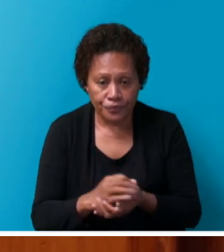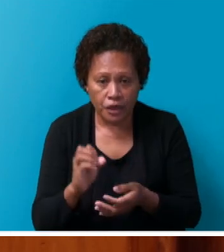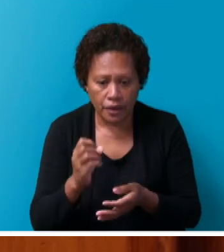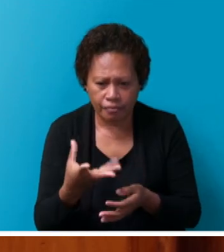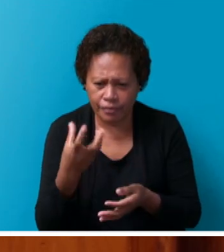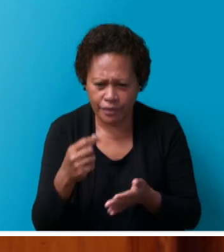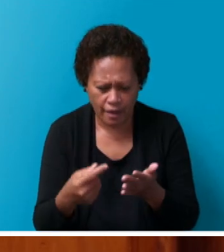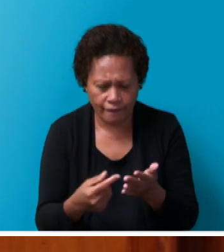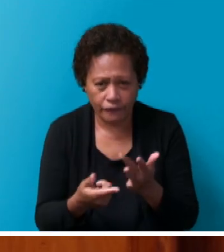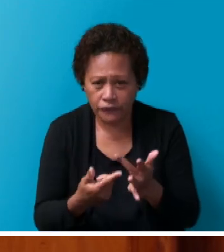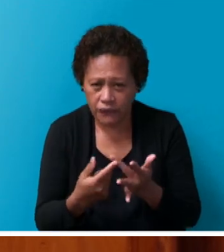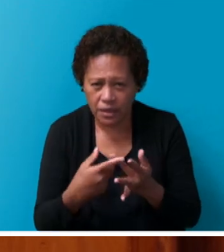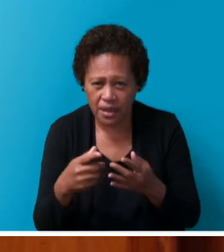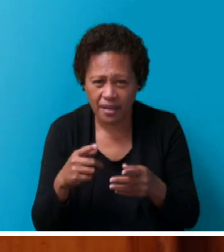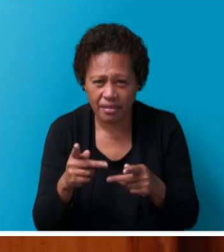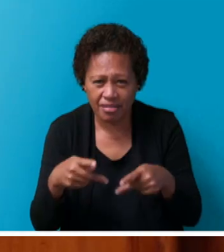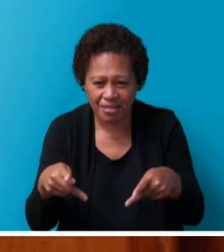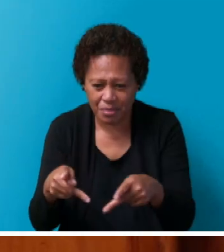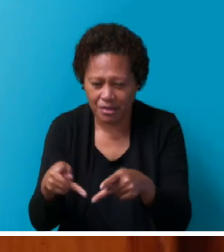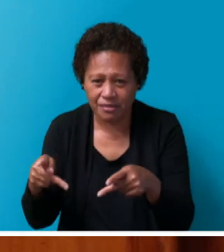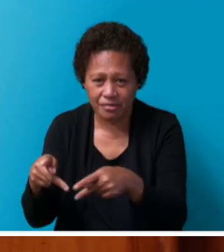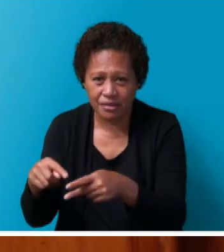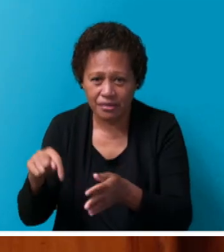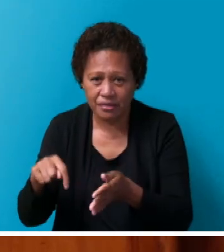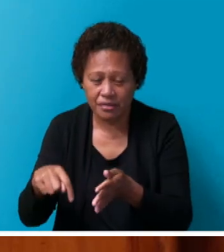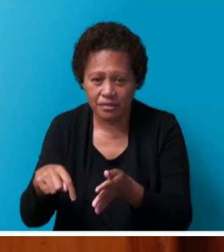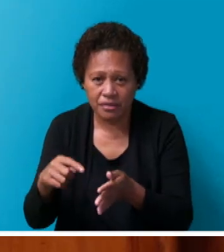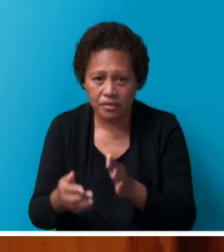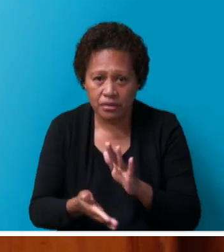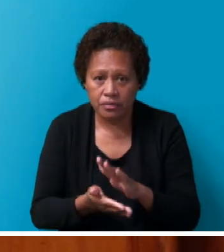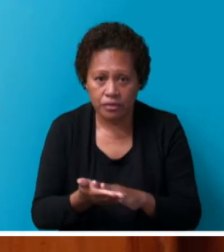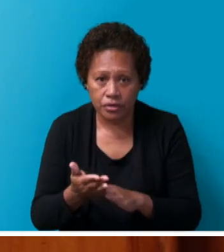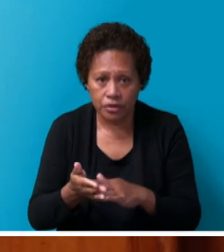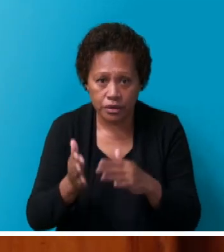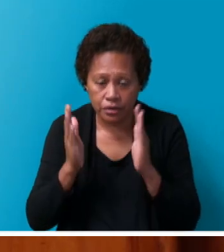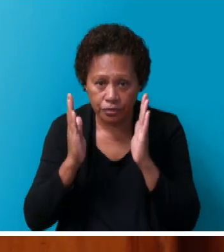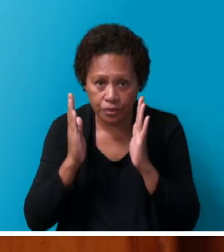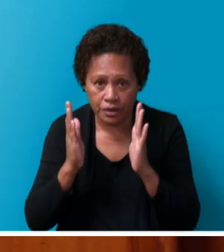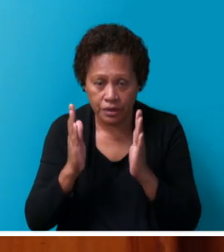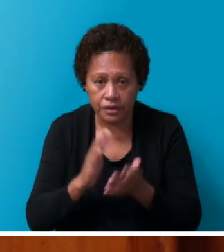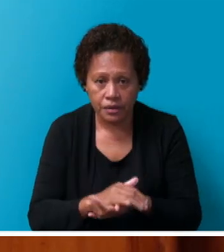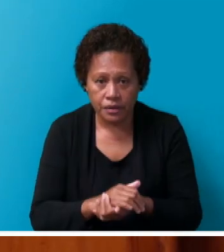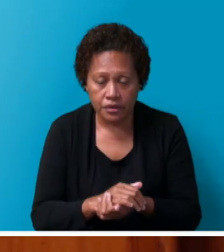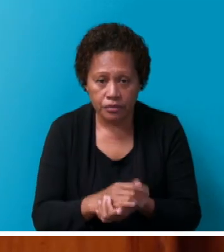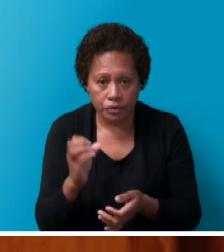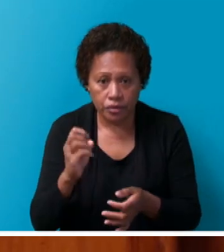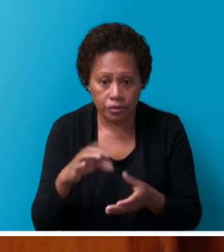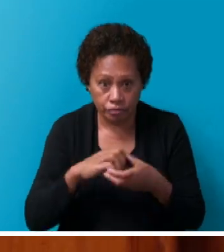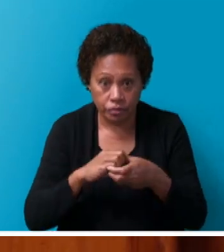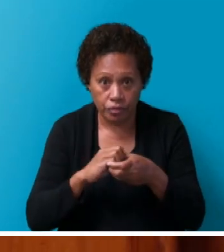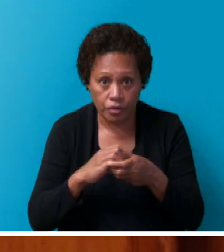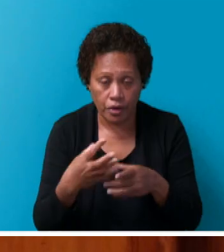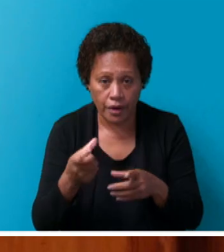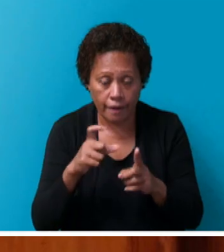Ivalendendenga, Wasakana Turang na Tuyawe, and the family of Honorable Qereqeretabua in the village of Nalotu. And to my own home of Ndrabuni and